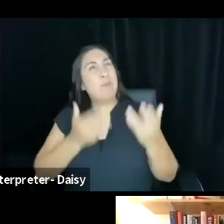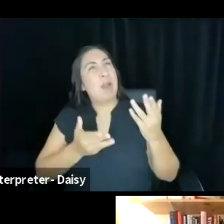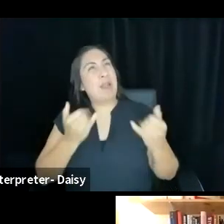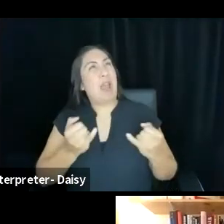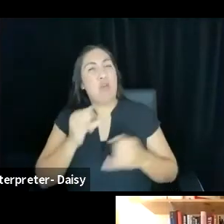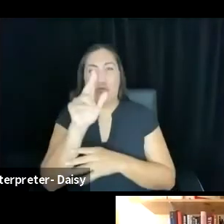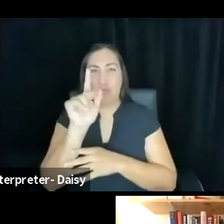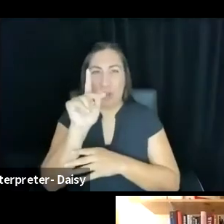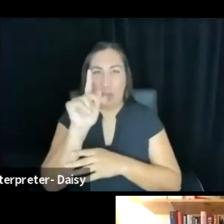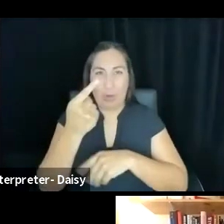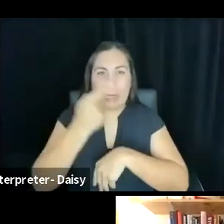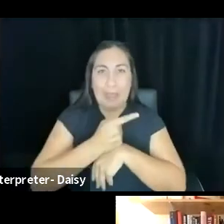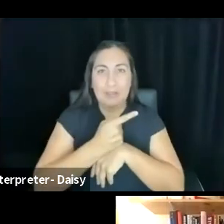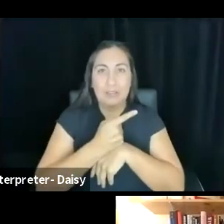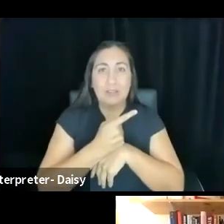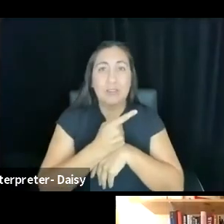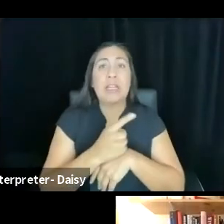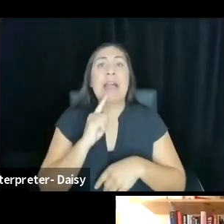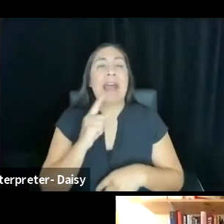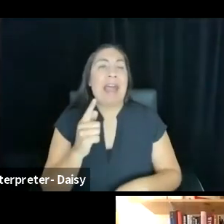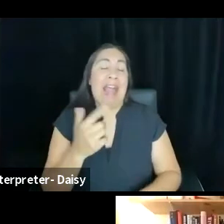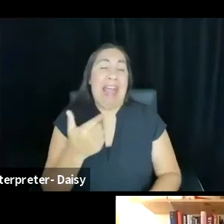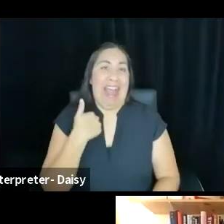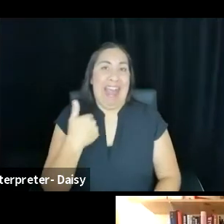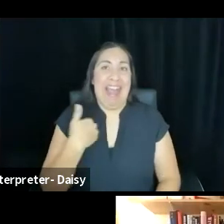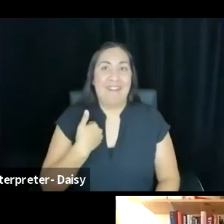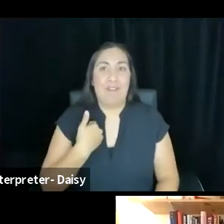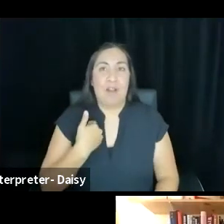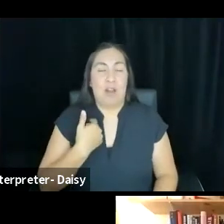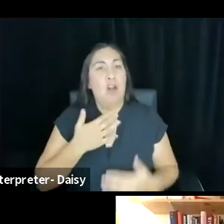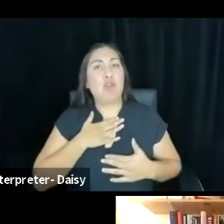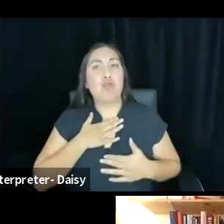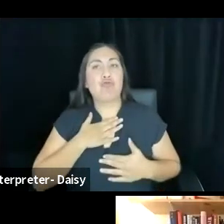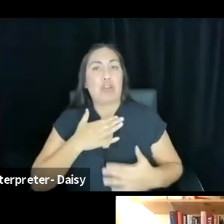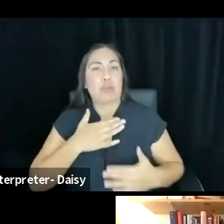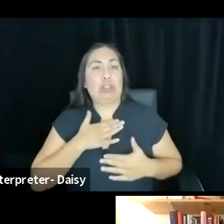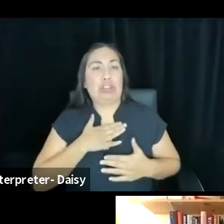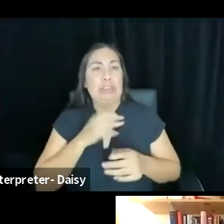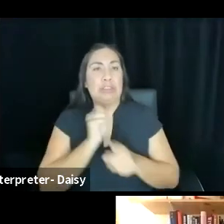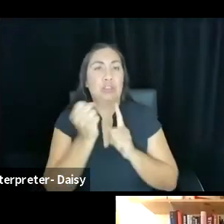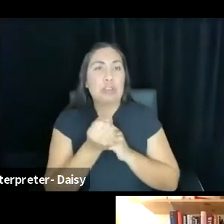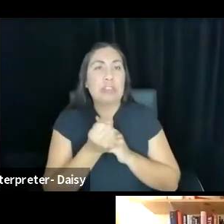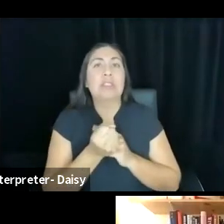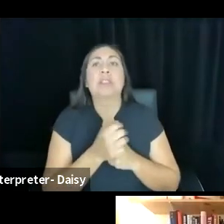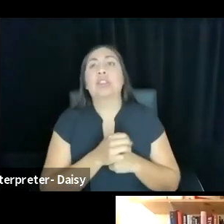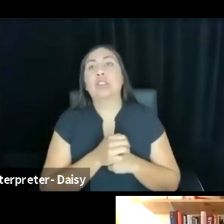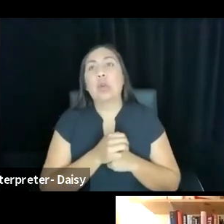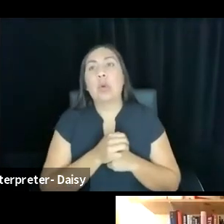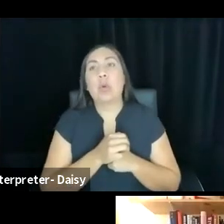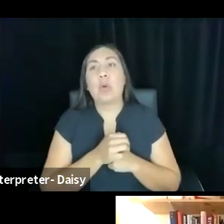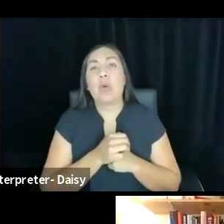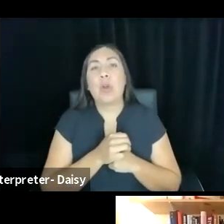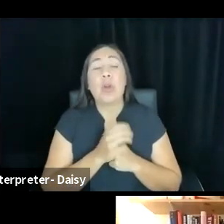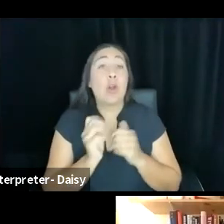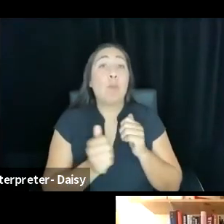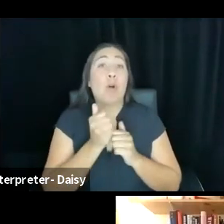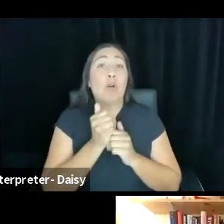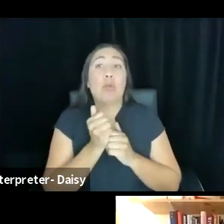who all of the most vulnerable populations are, in addition, of course, to being a Black person in this country, also having a respiratory